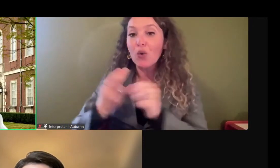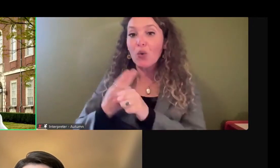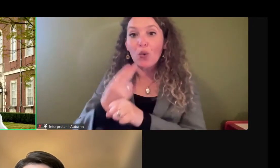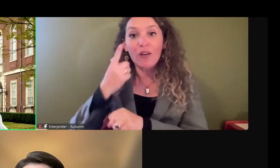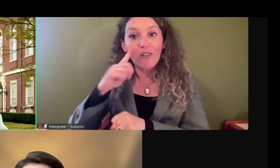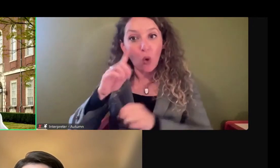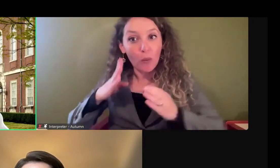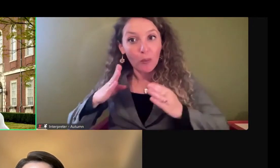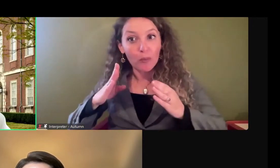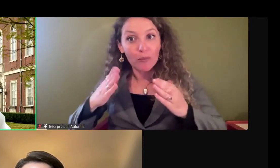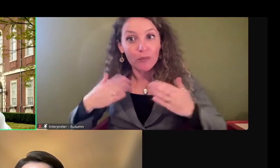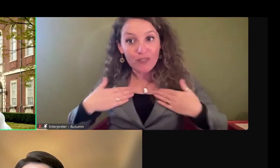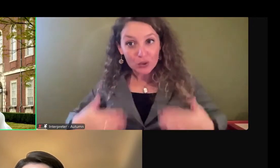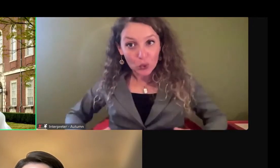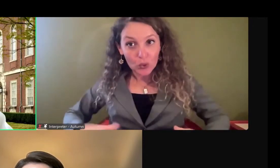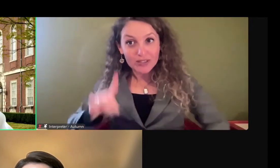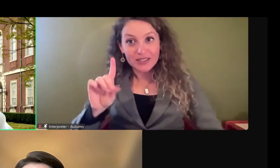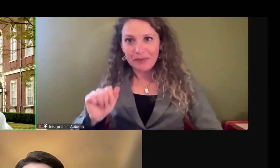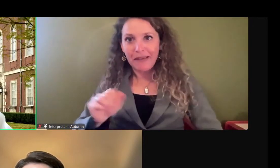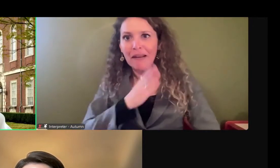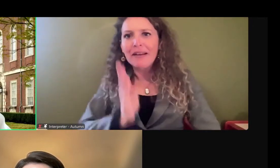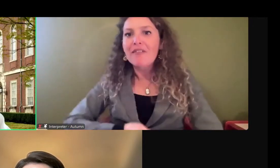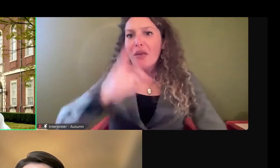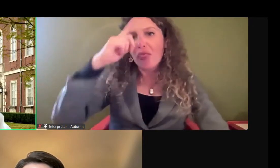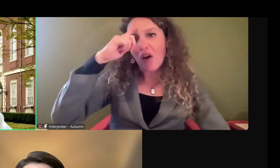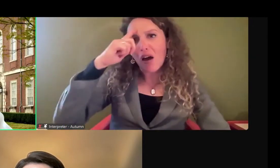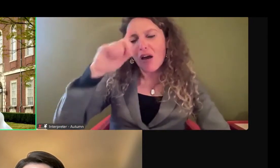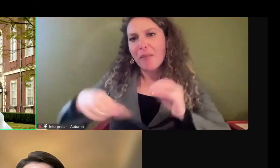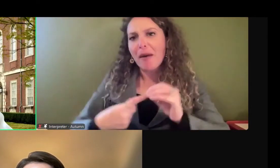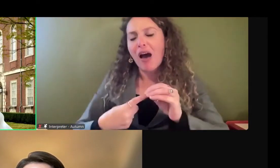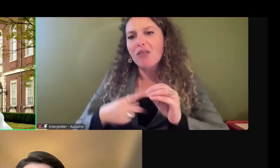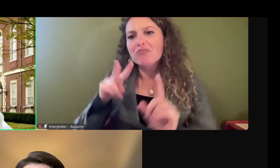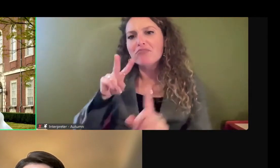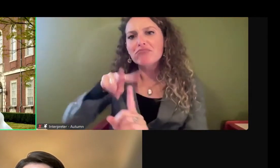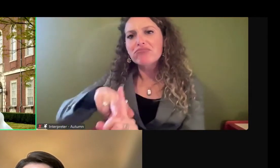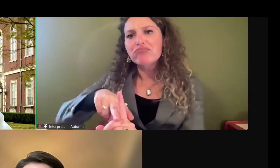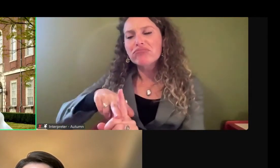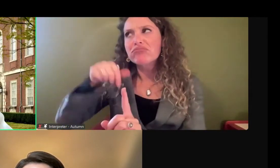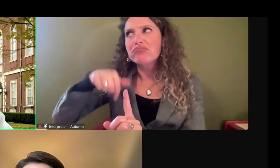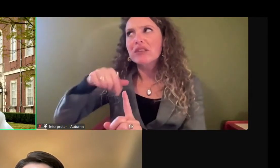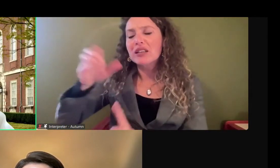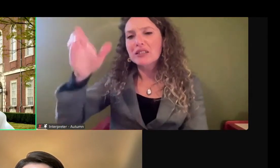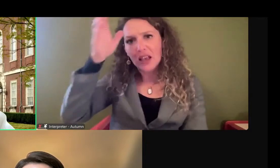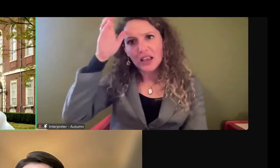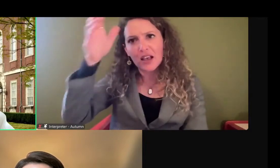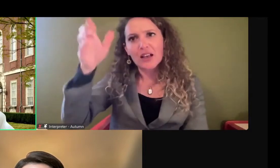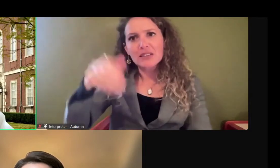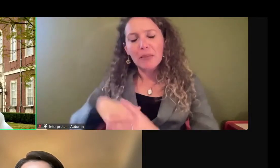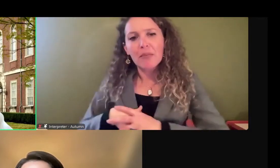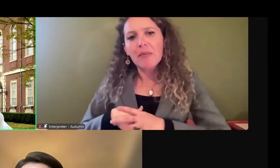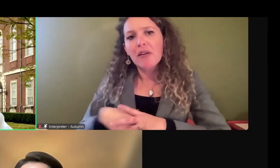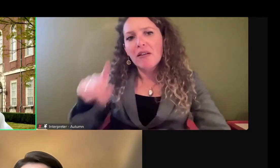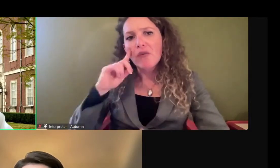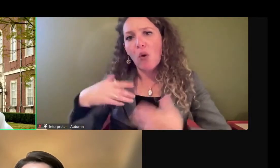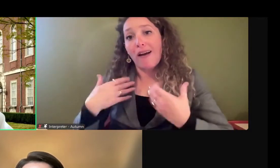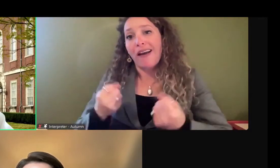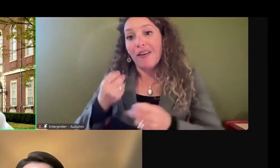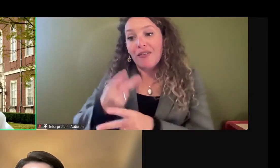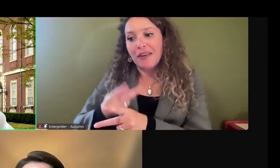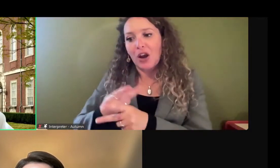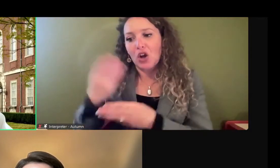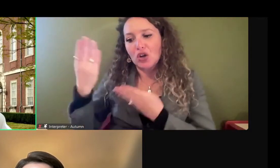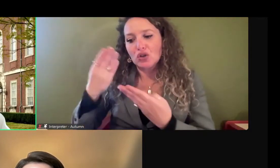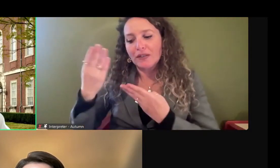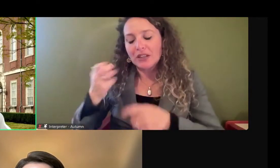with disability. That's all. They've never thought about the application of this concept to healthcare services. So